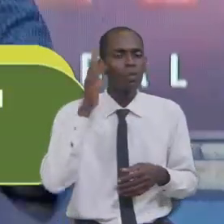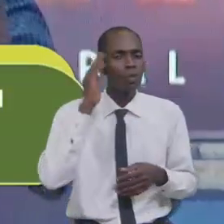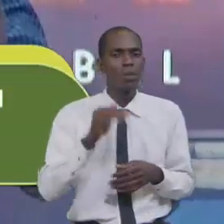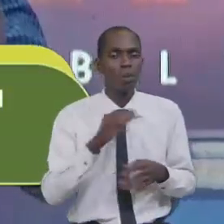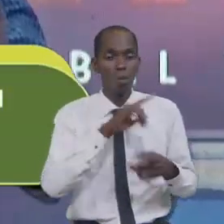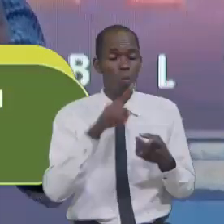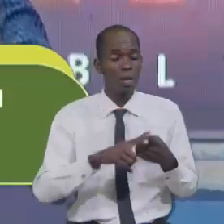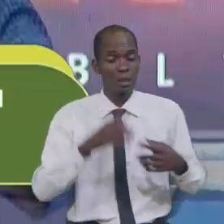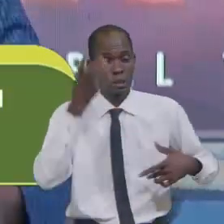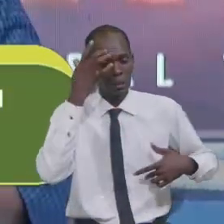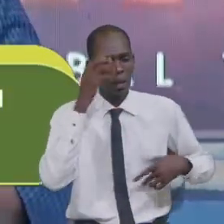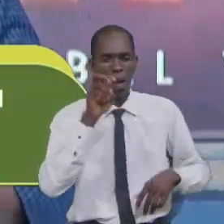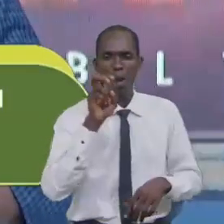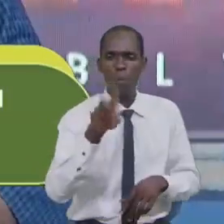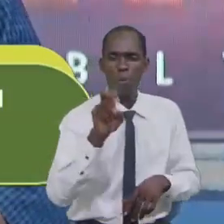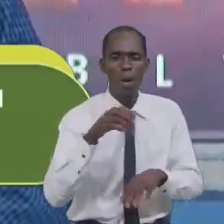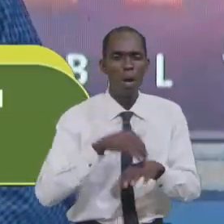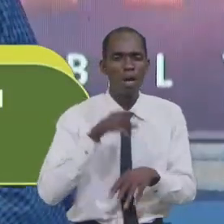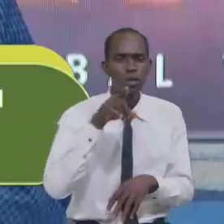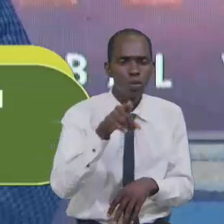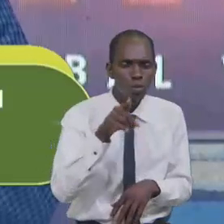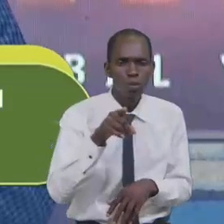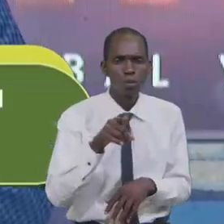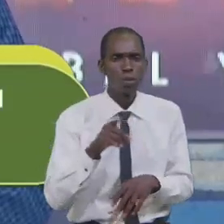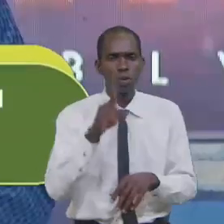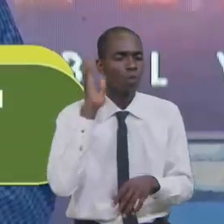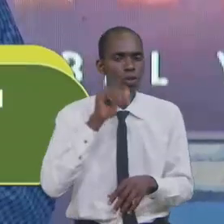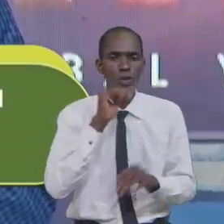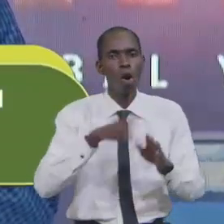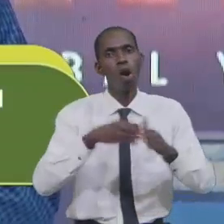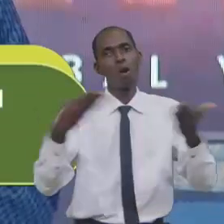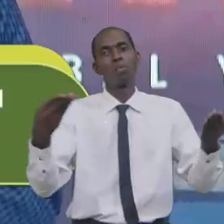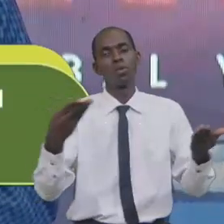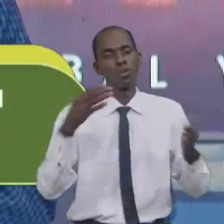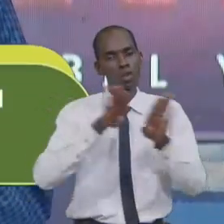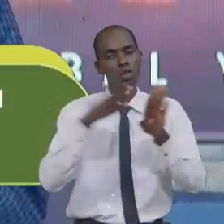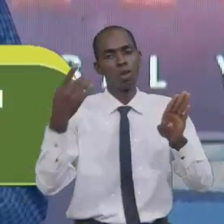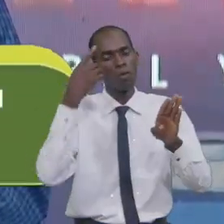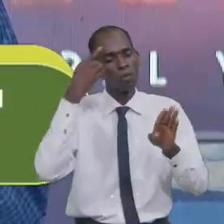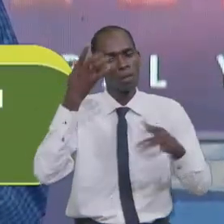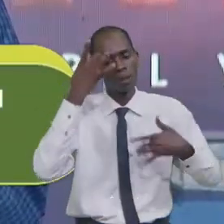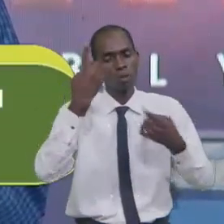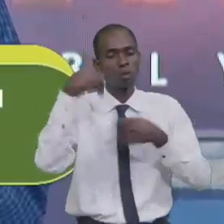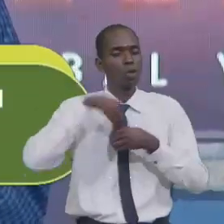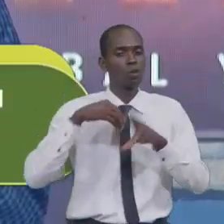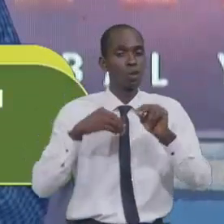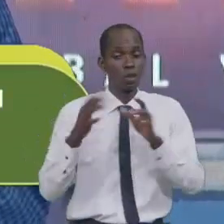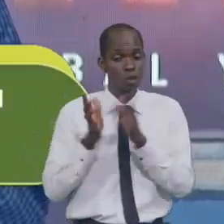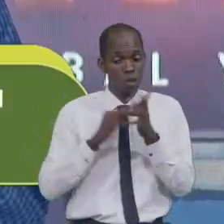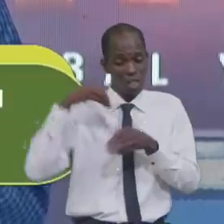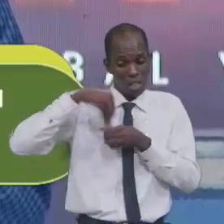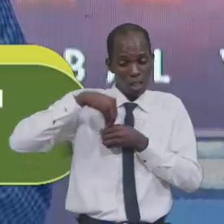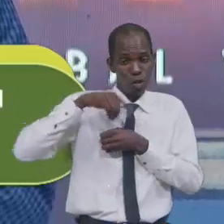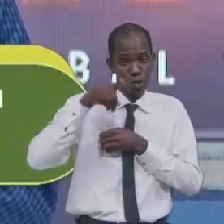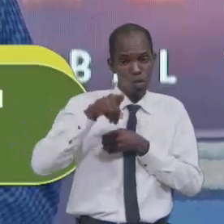door. Say, Christ, who abides in you, answer the door for me. And then when Christ answers the door for